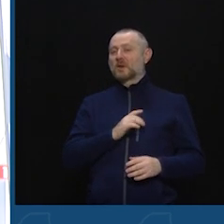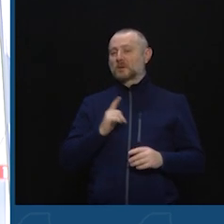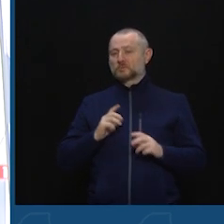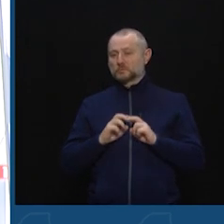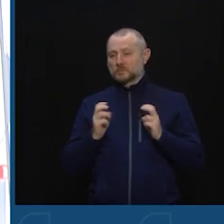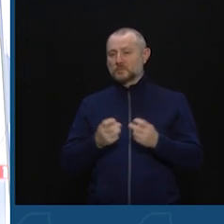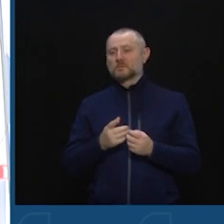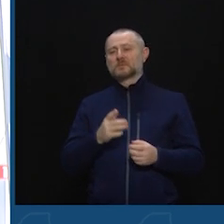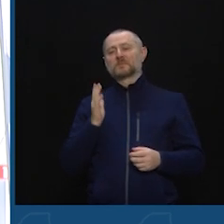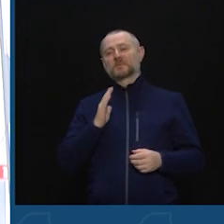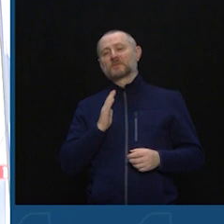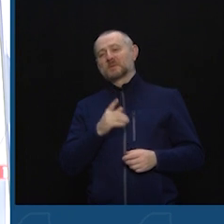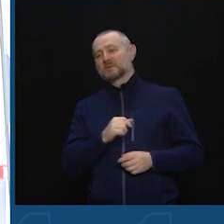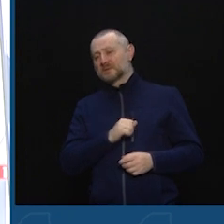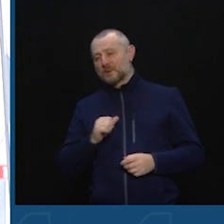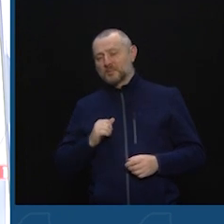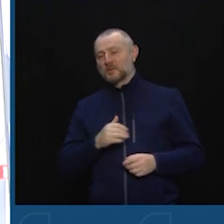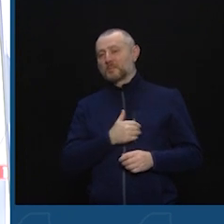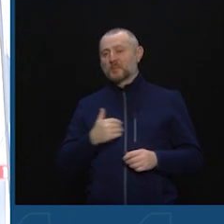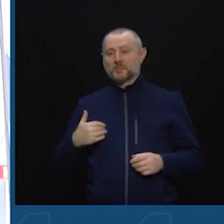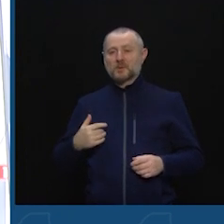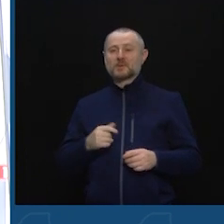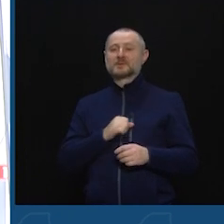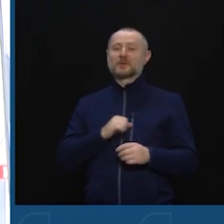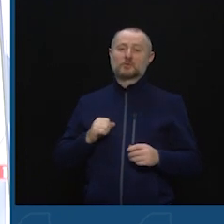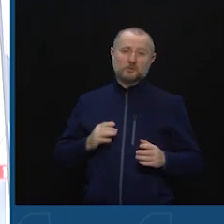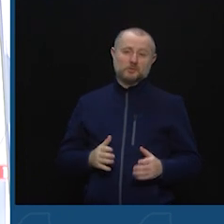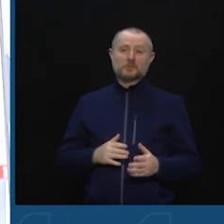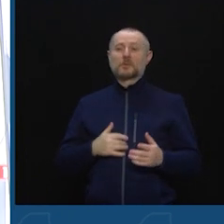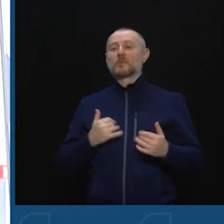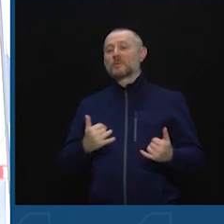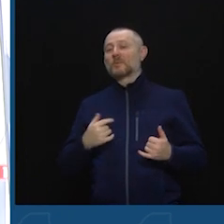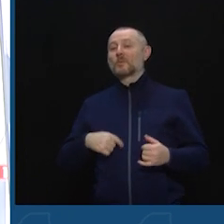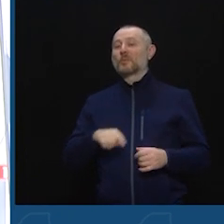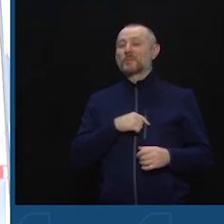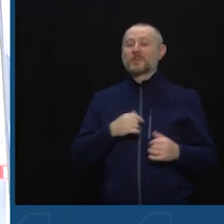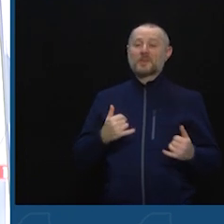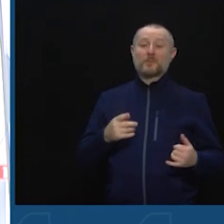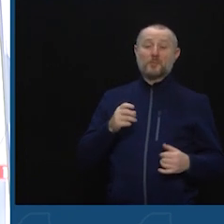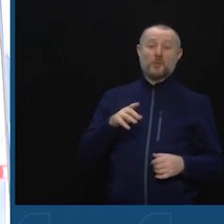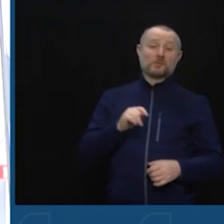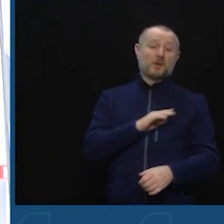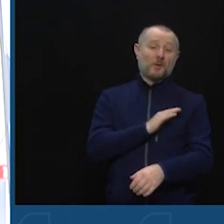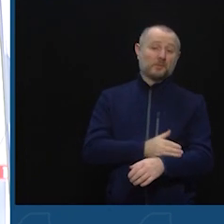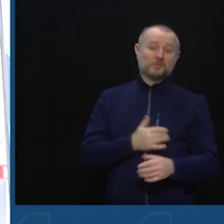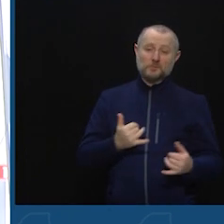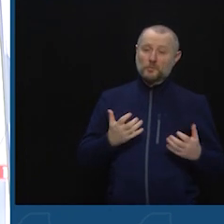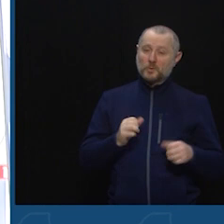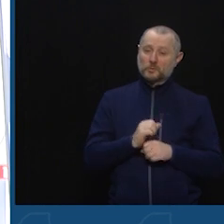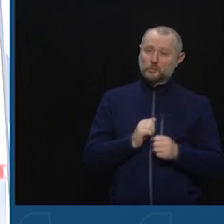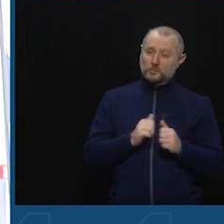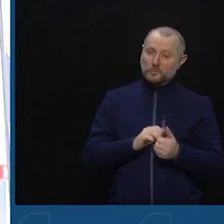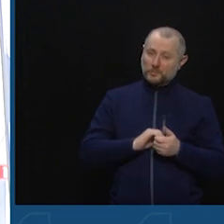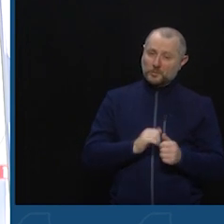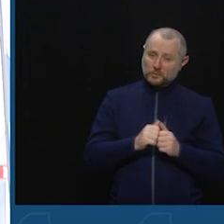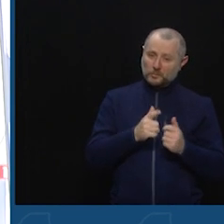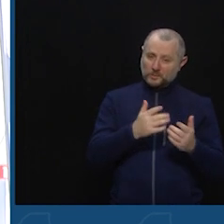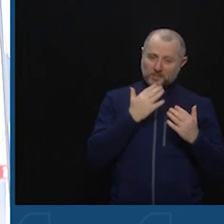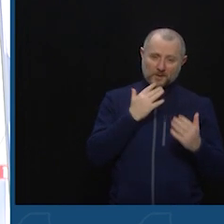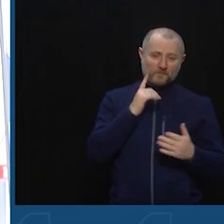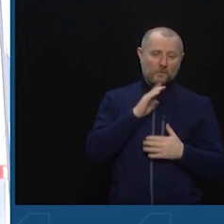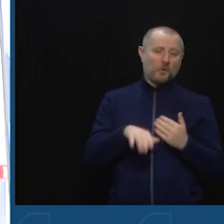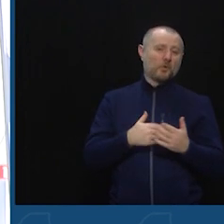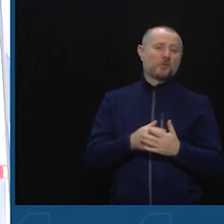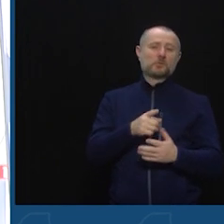senator. Appreciate very the hard work that you do, and we at the Port Authority want to work very closely with you. Thank you very much for all that you do.